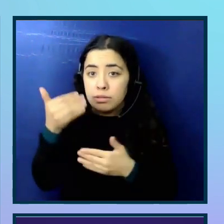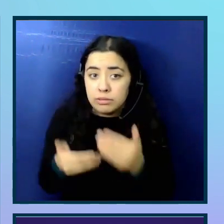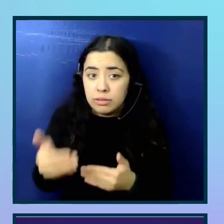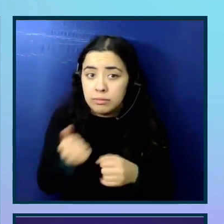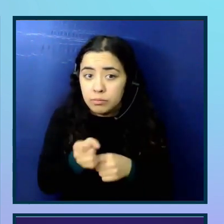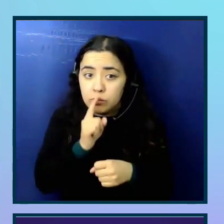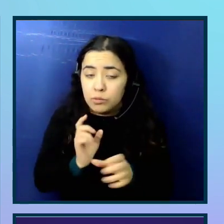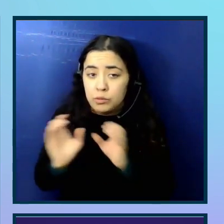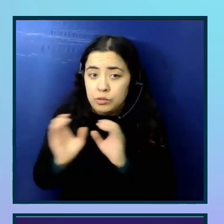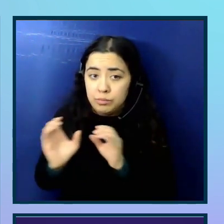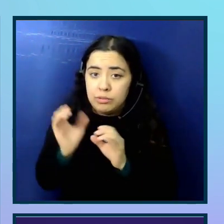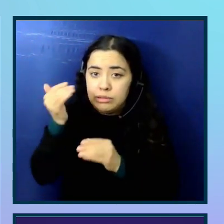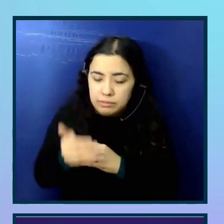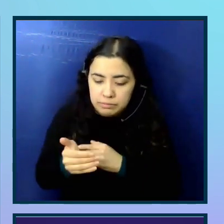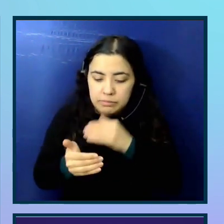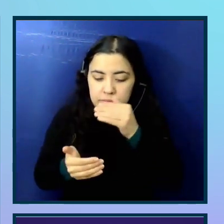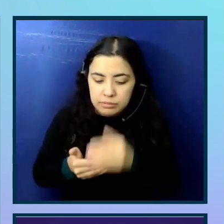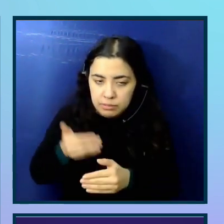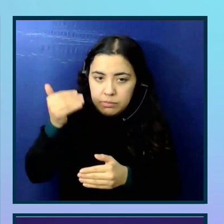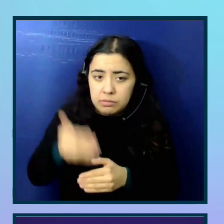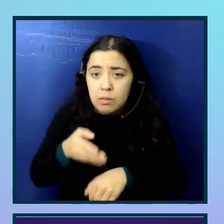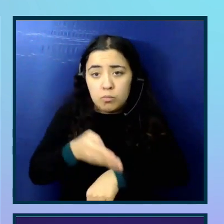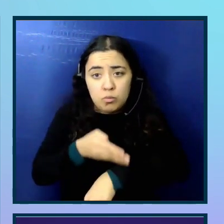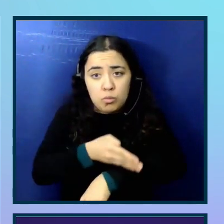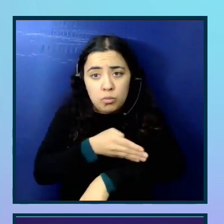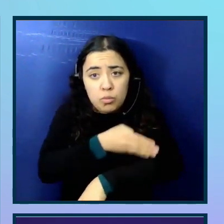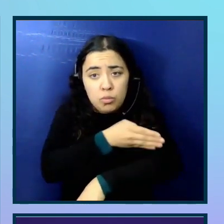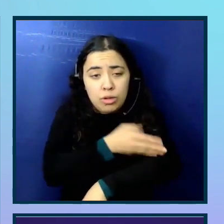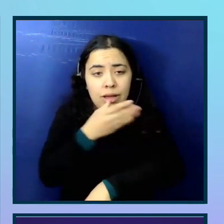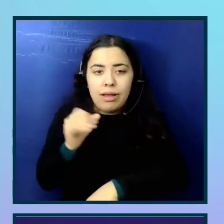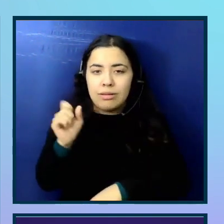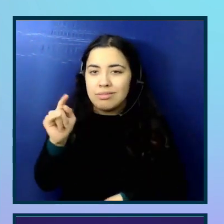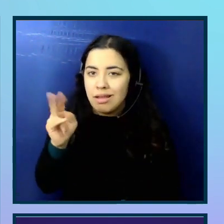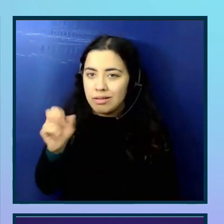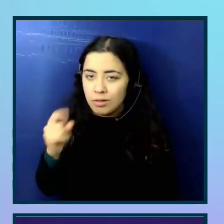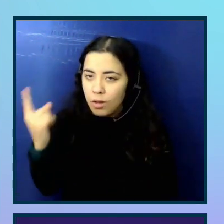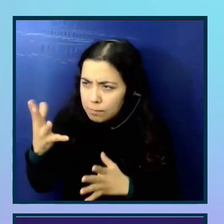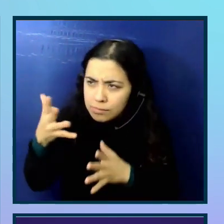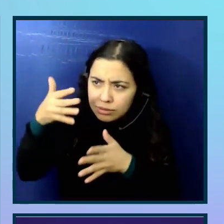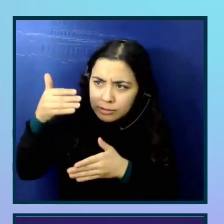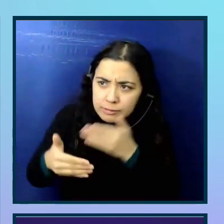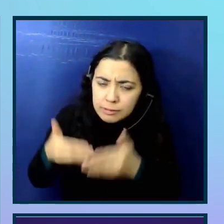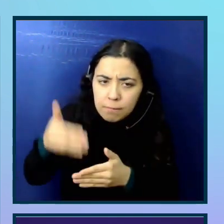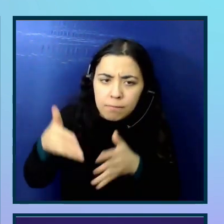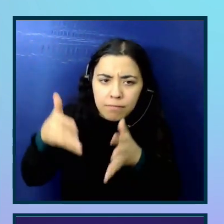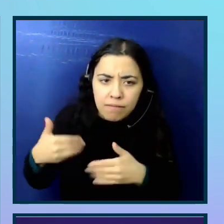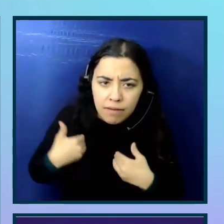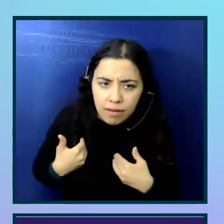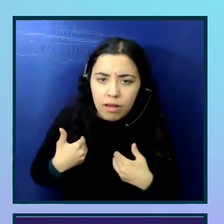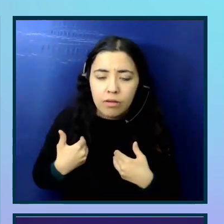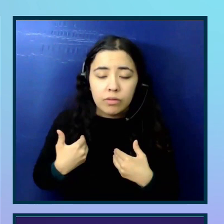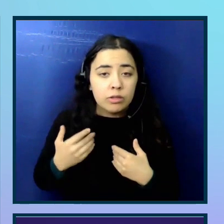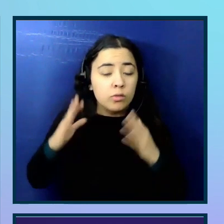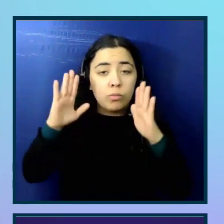sure to communicate steps, progress, and status. You always want to tell a user how many steps they have for retention